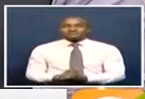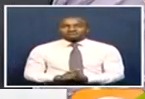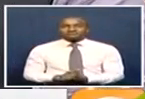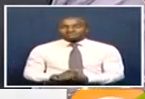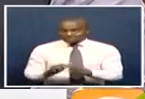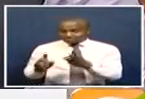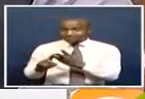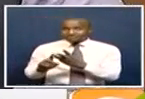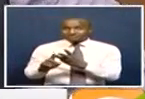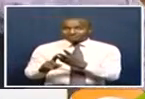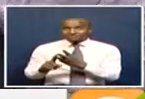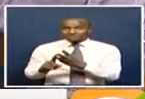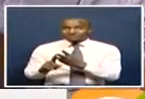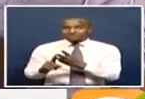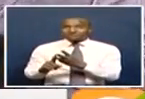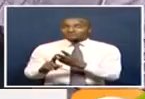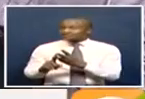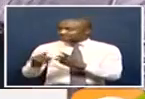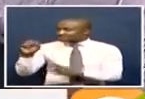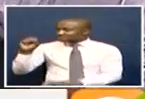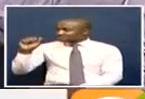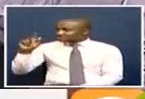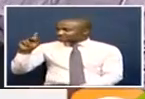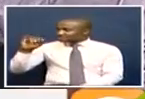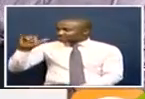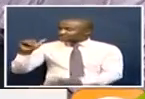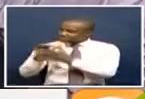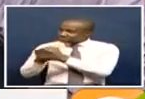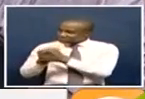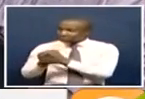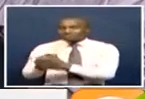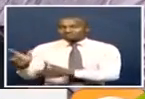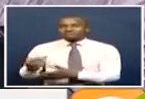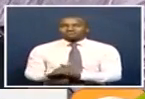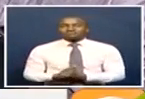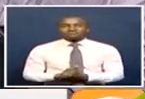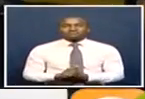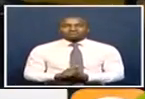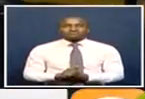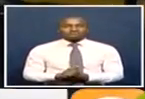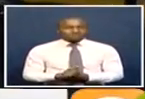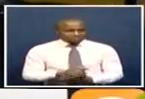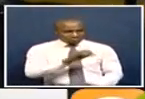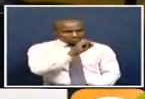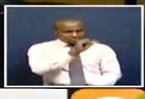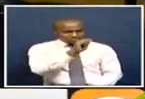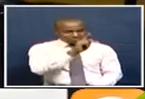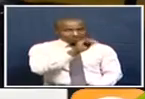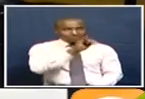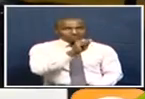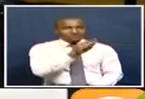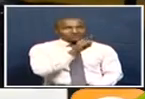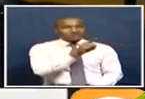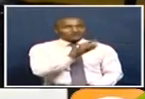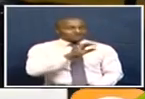three, Super Senator Sakaja sends his greetings to you. Sakaja is my own